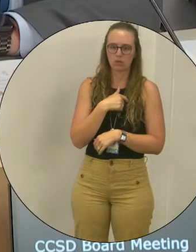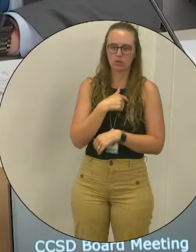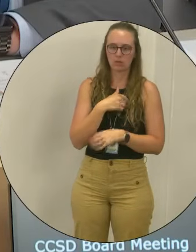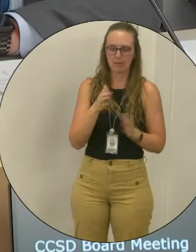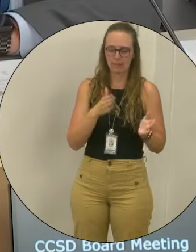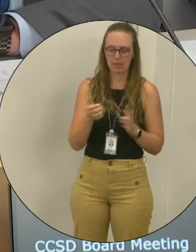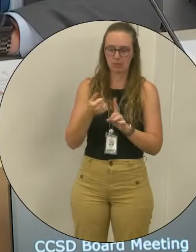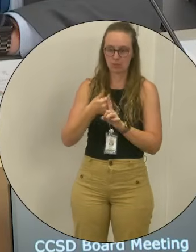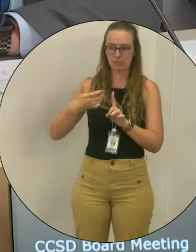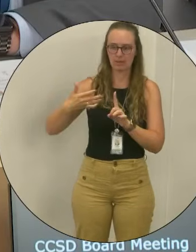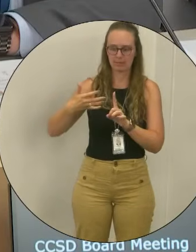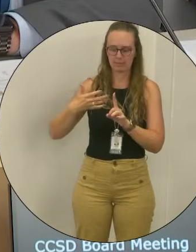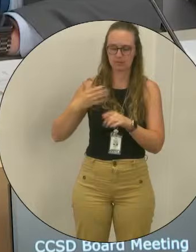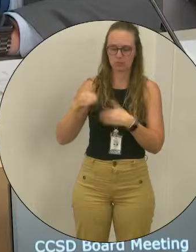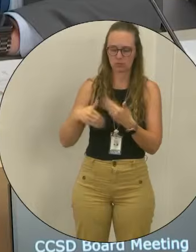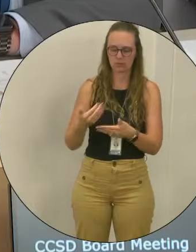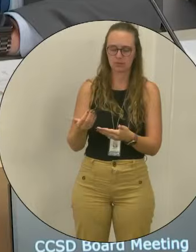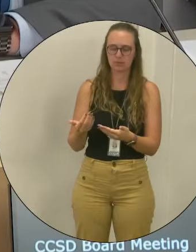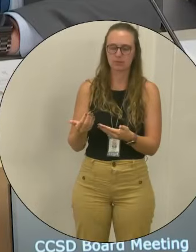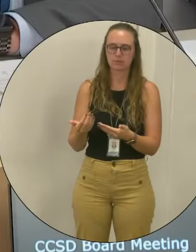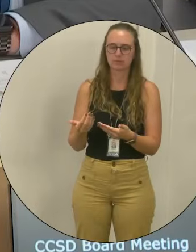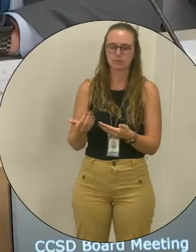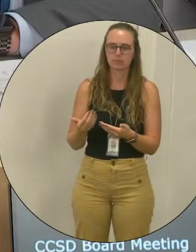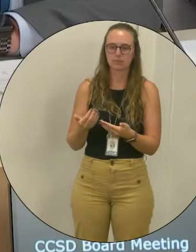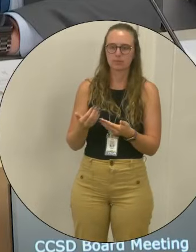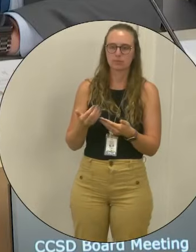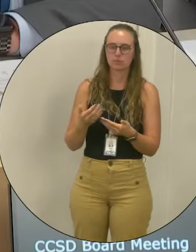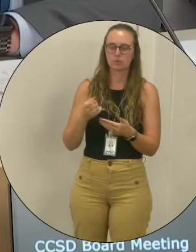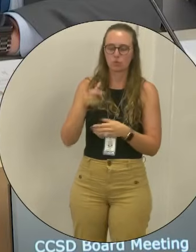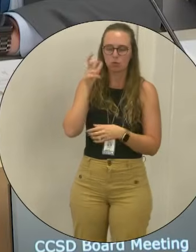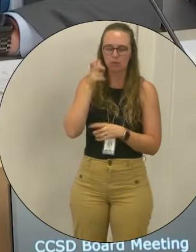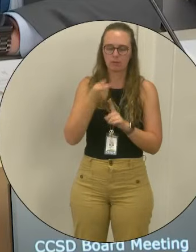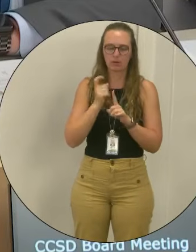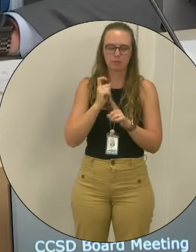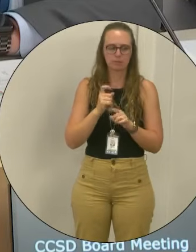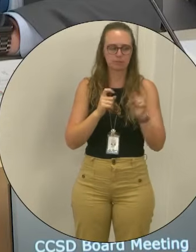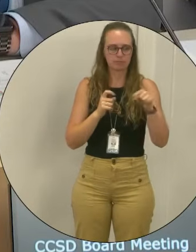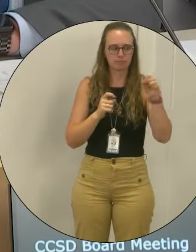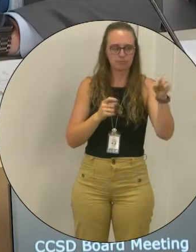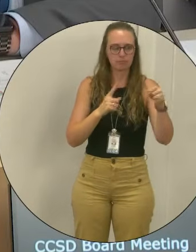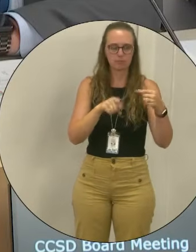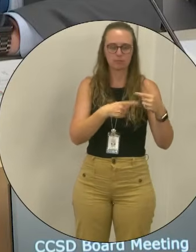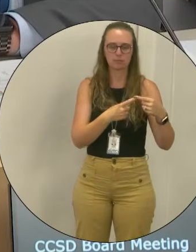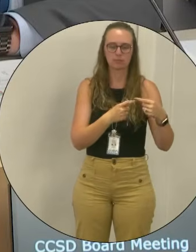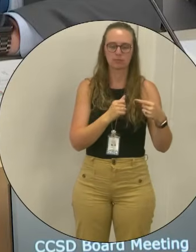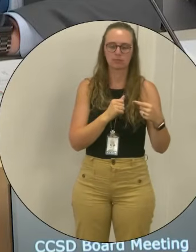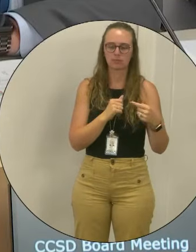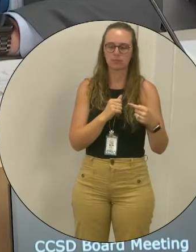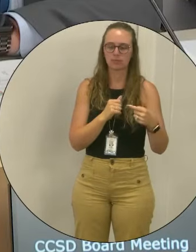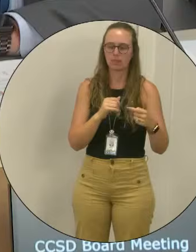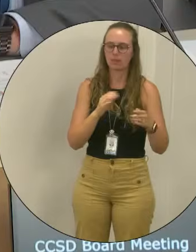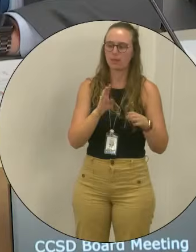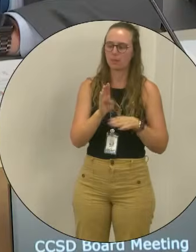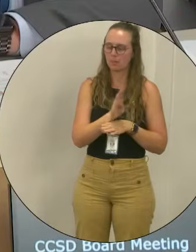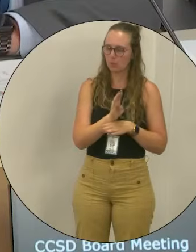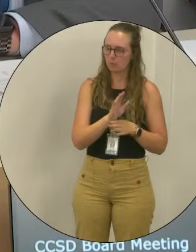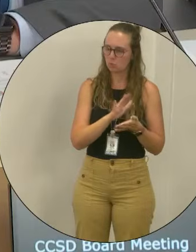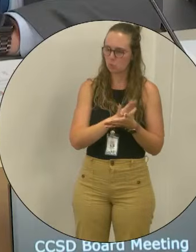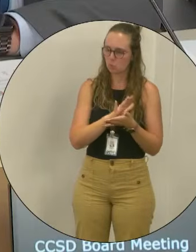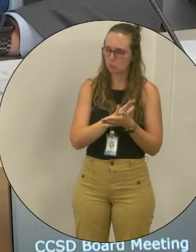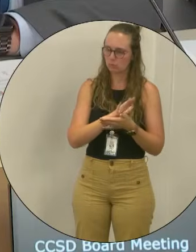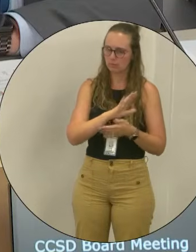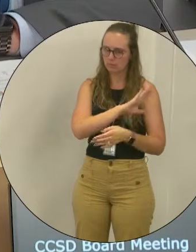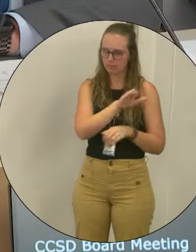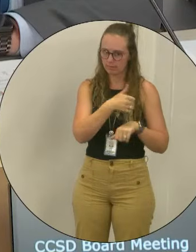on expanding that. You heard from Mr. McPartland about the behavior schools, alternative